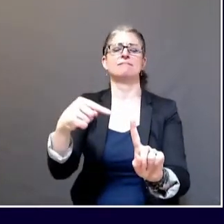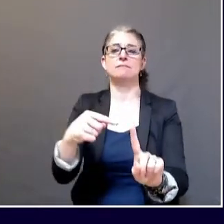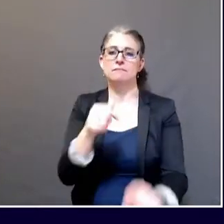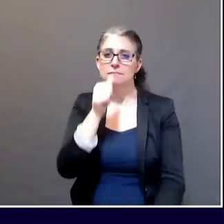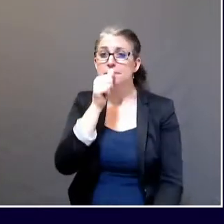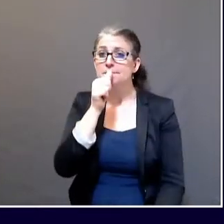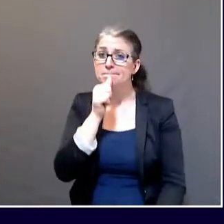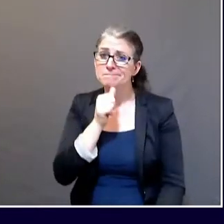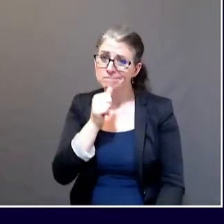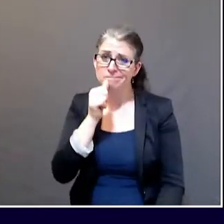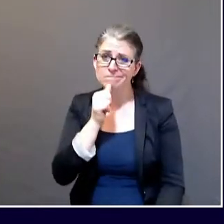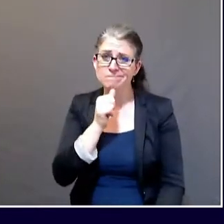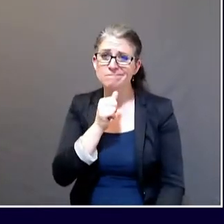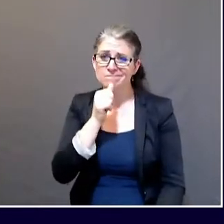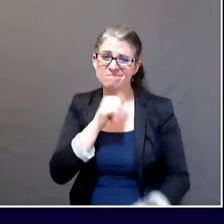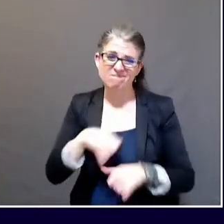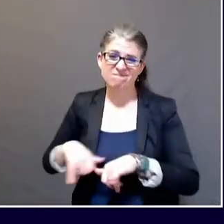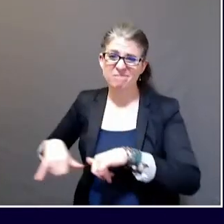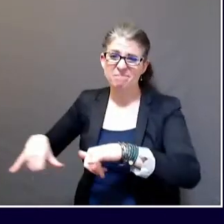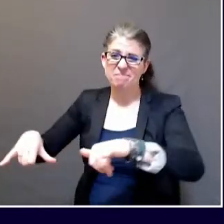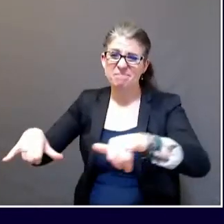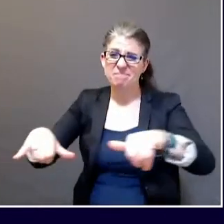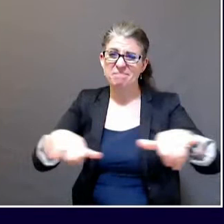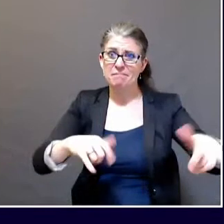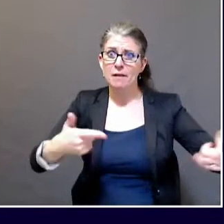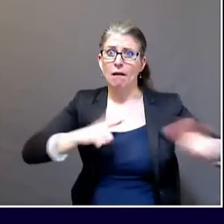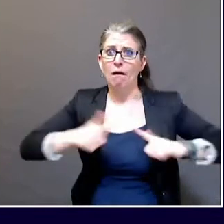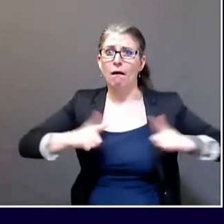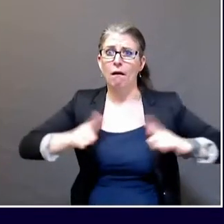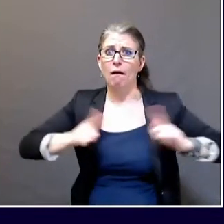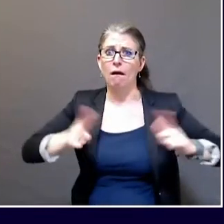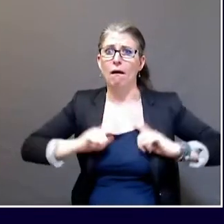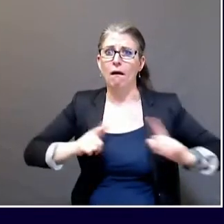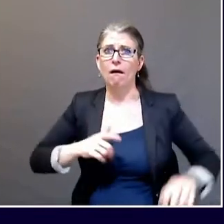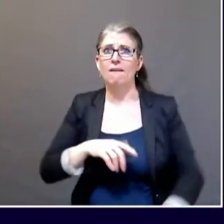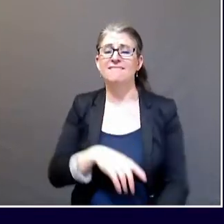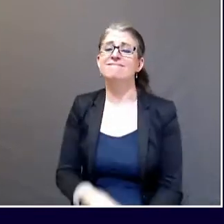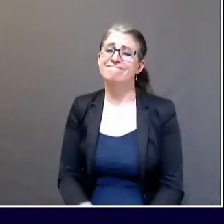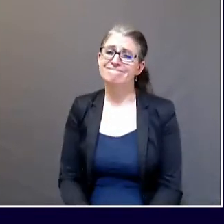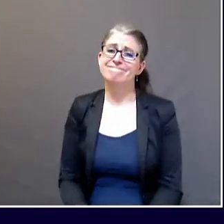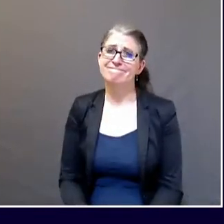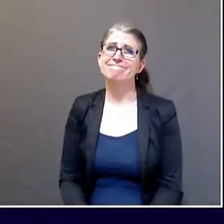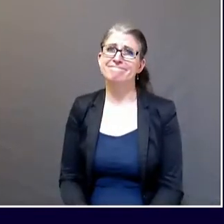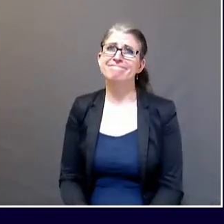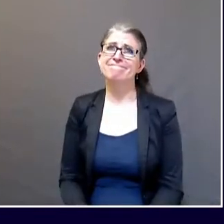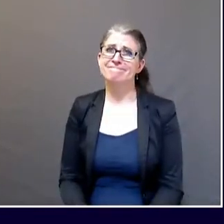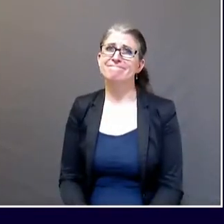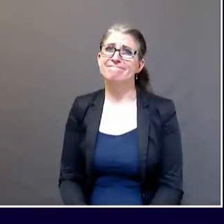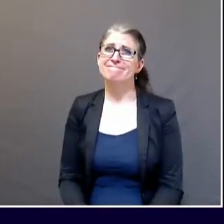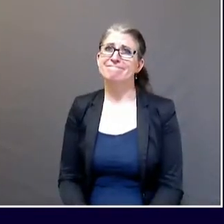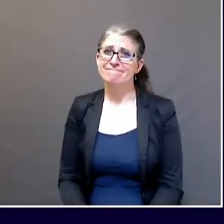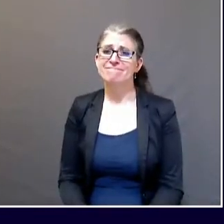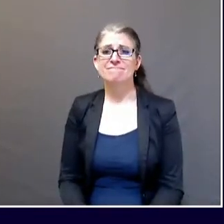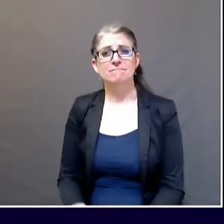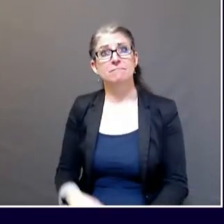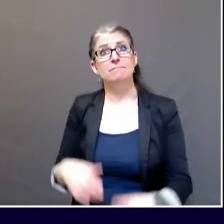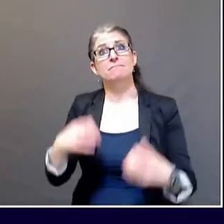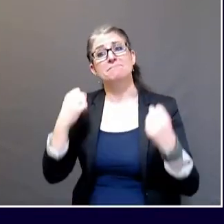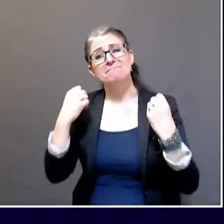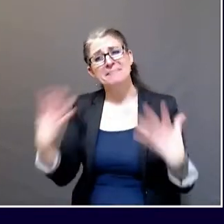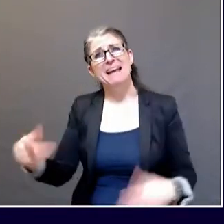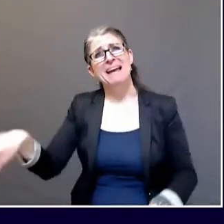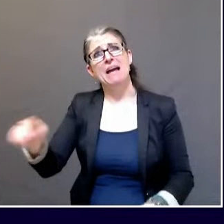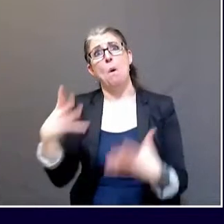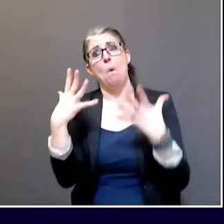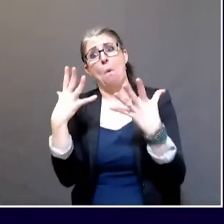it's expected that there will be more phone calls than there are people to answer them. That process may take a little